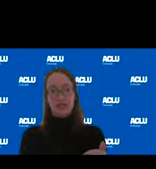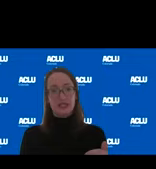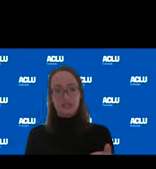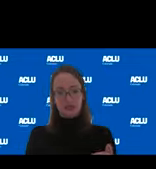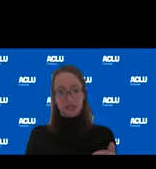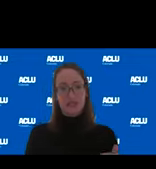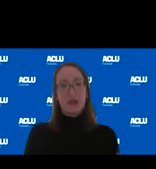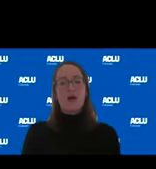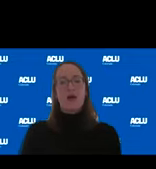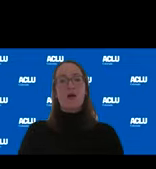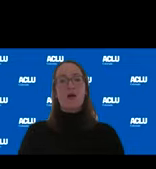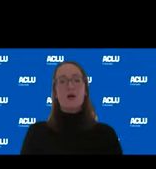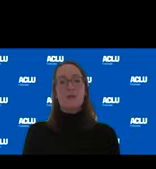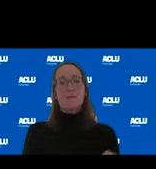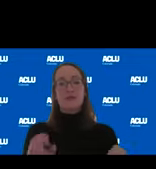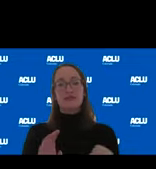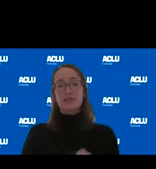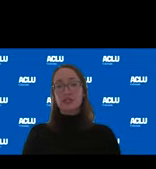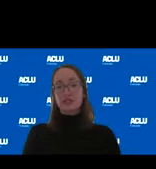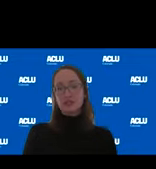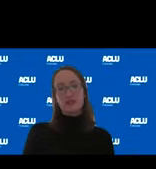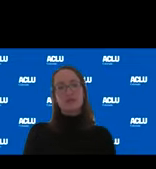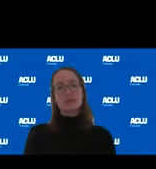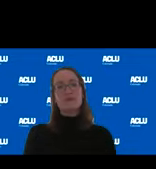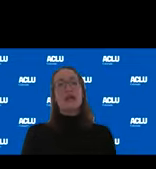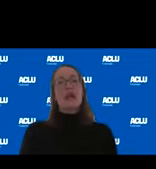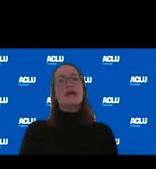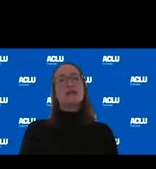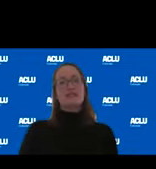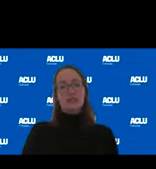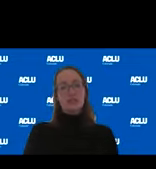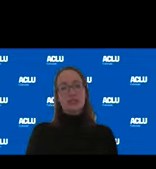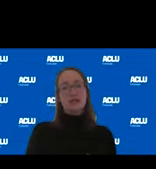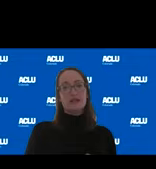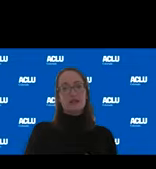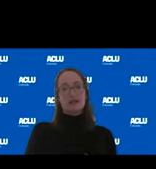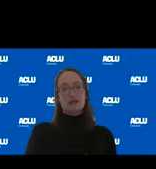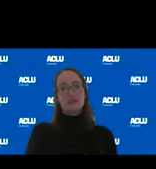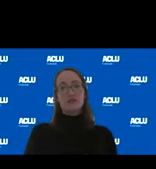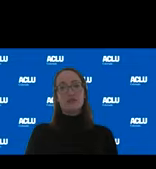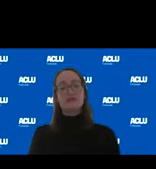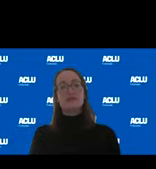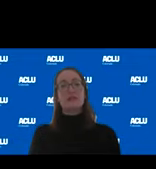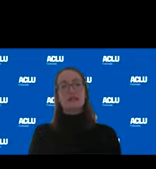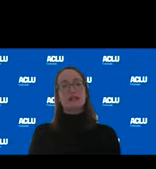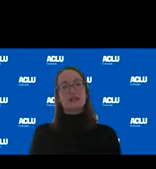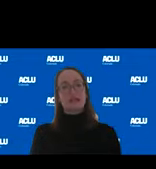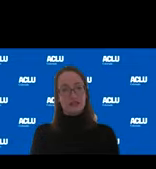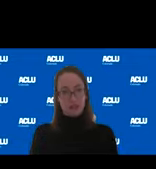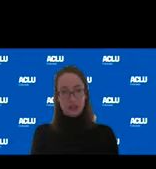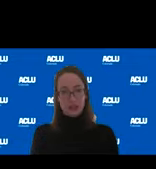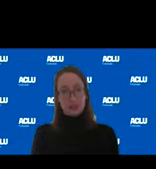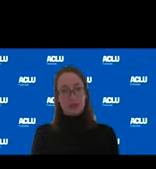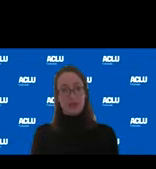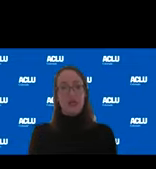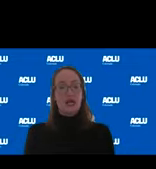suppression concerns are misinformation concerns, disinformation and intimidation. So misinformation and